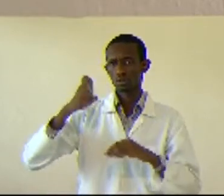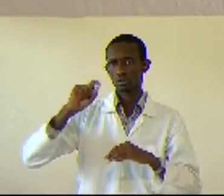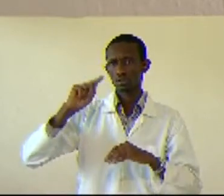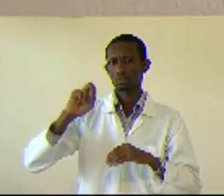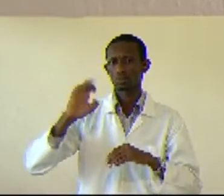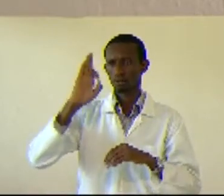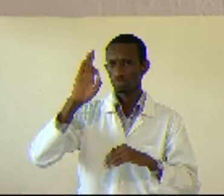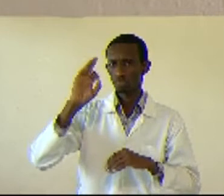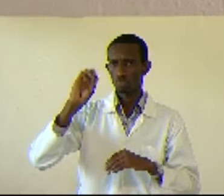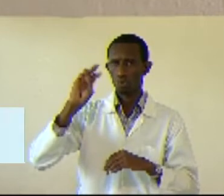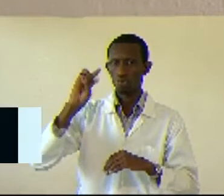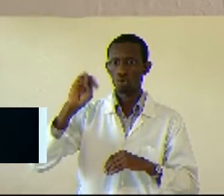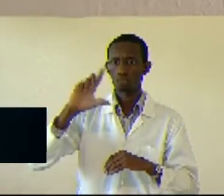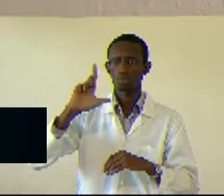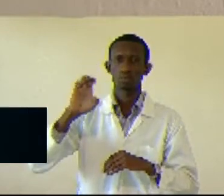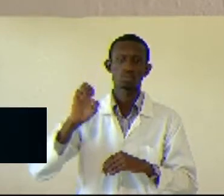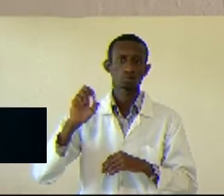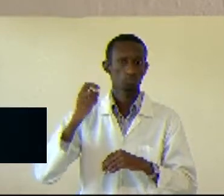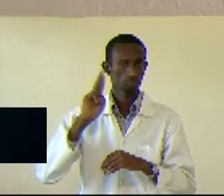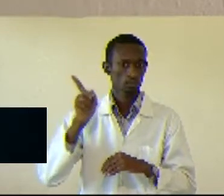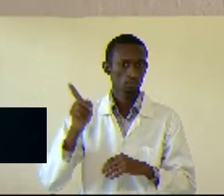lesson, right?